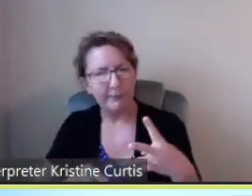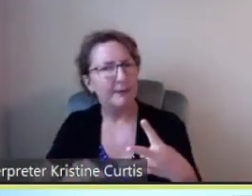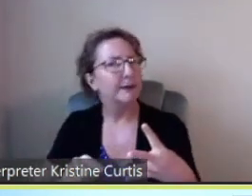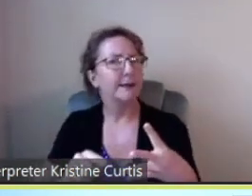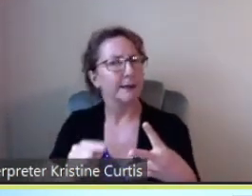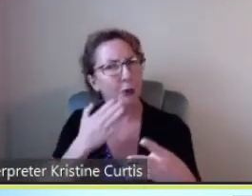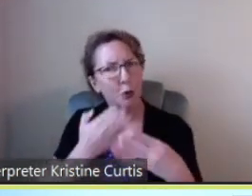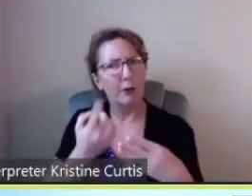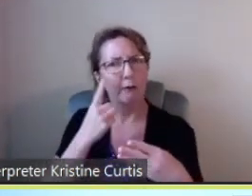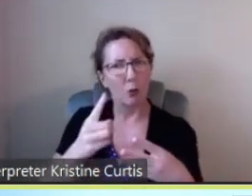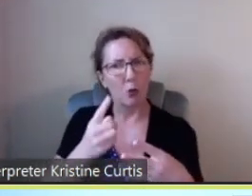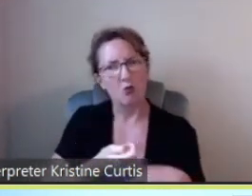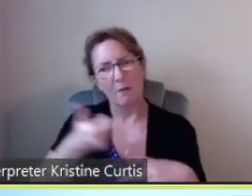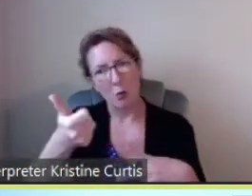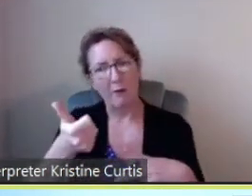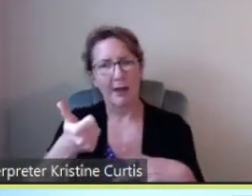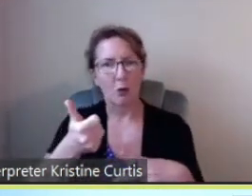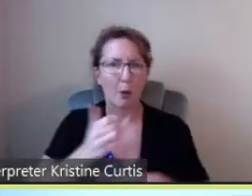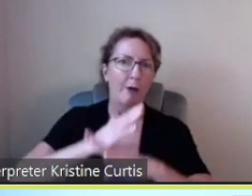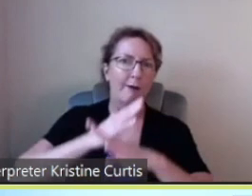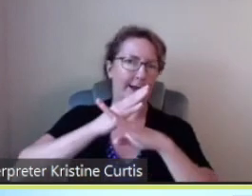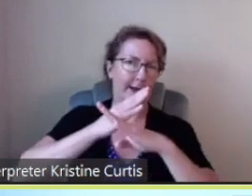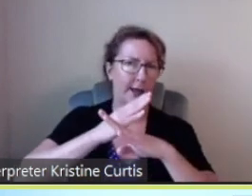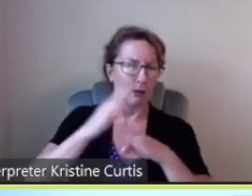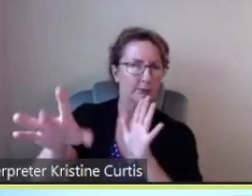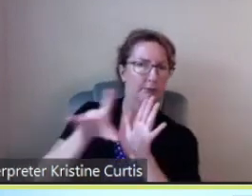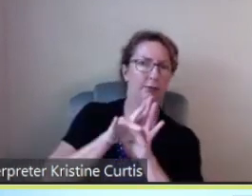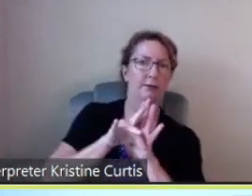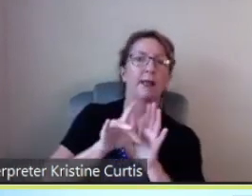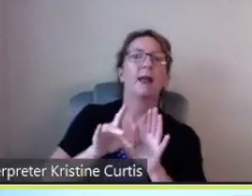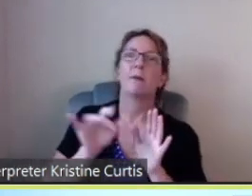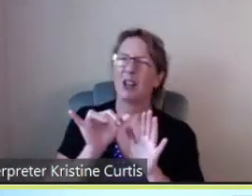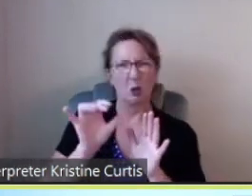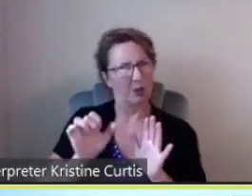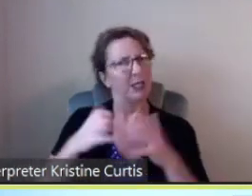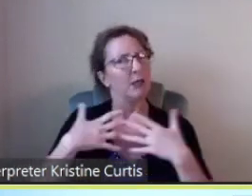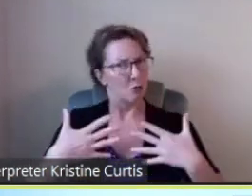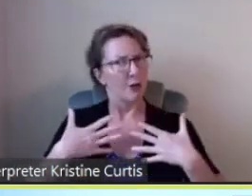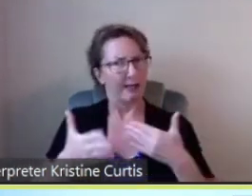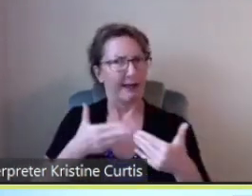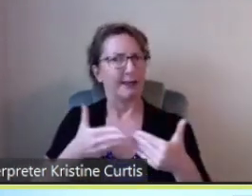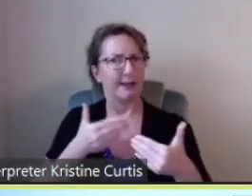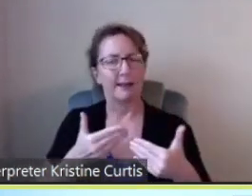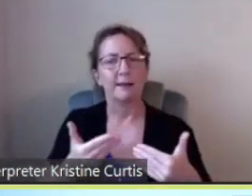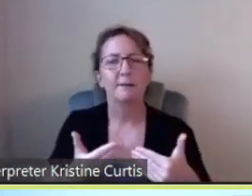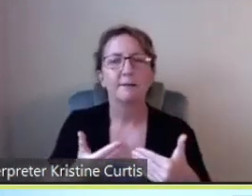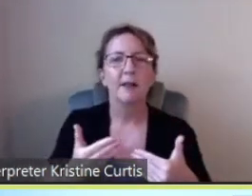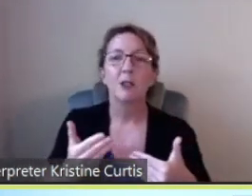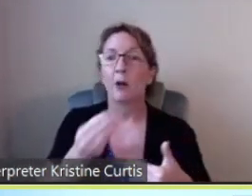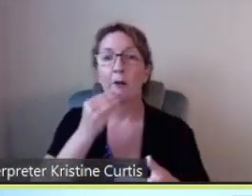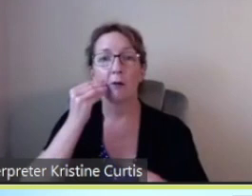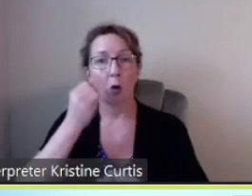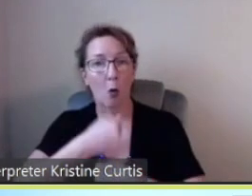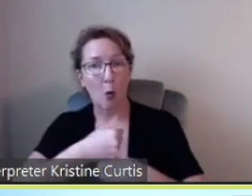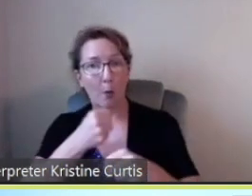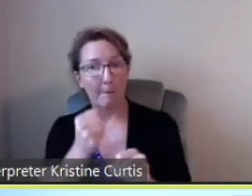fluid resistance determines how easy it is to breathe through the mask. And as for our homemade or DIY masks,